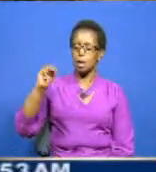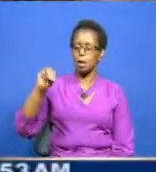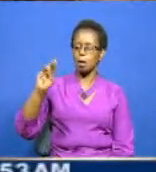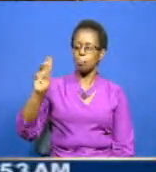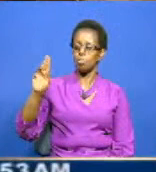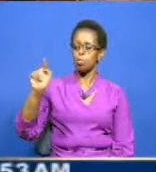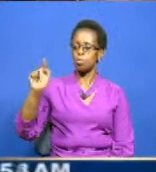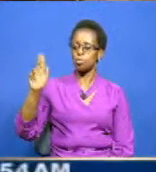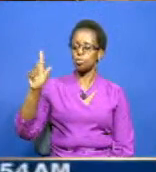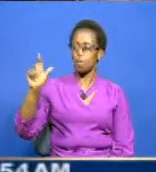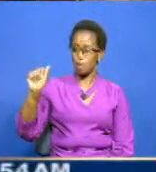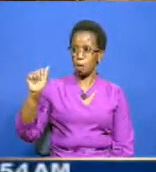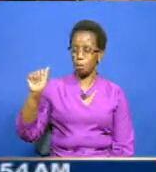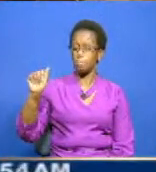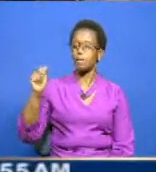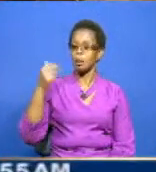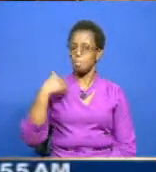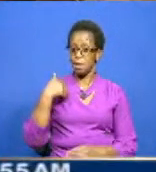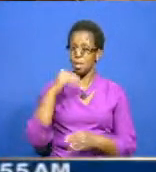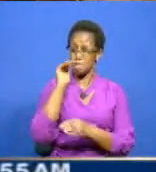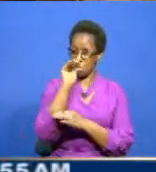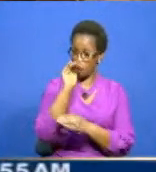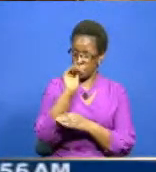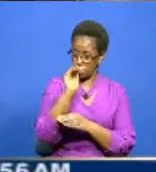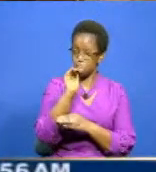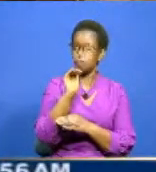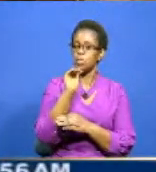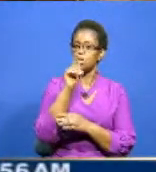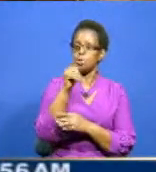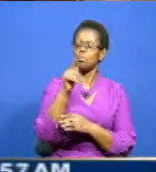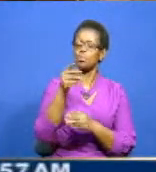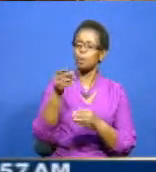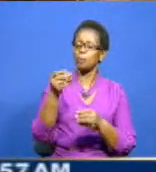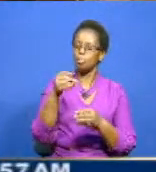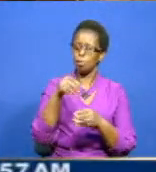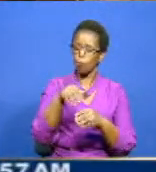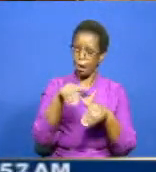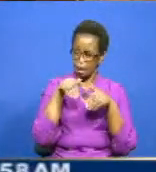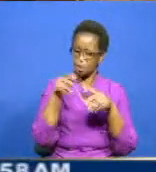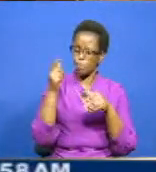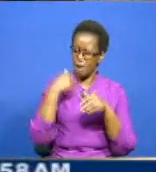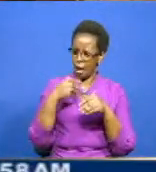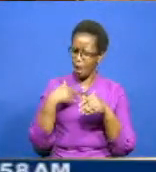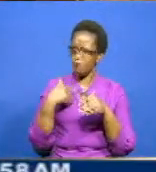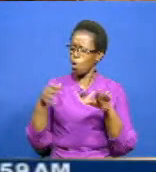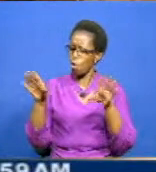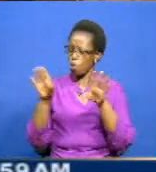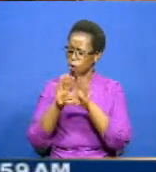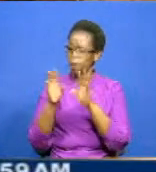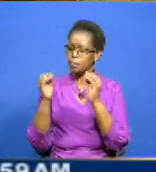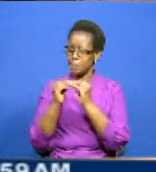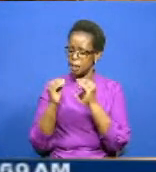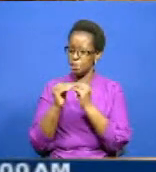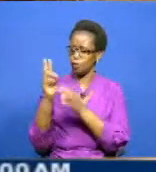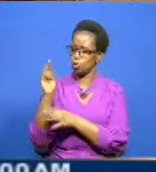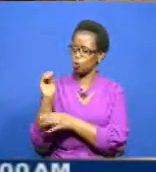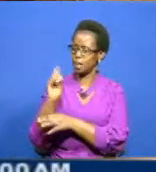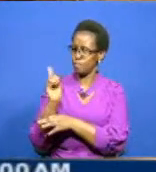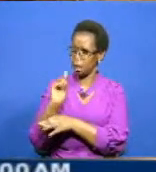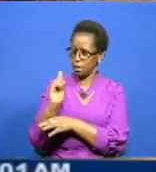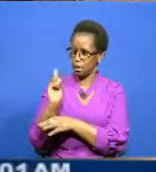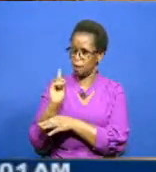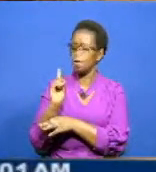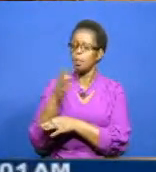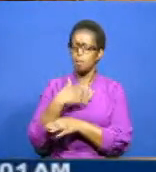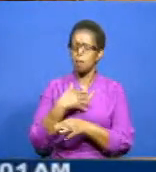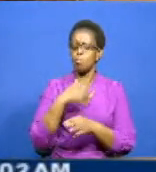I'm requesting that you allow us to do a closed-door session for about 20 minutes so that the parties can wait outside together with the ones who are going to